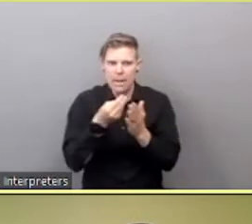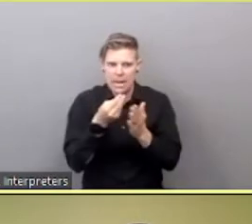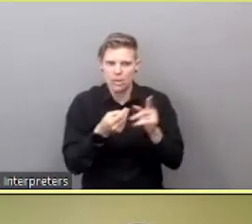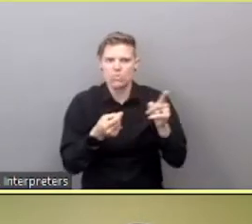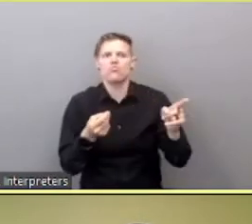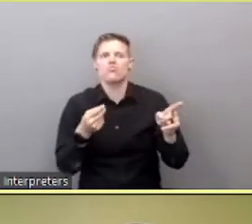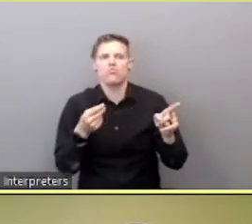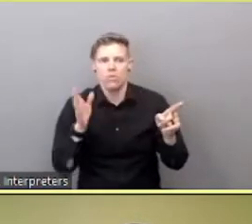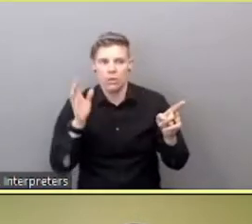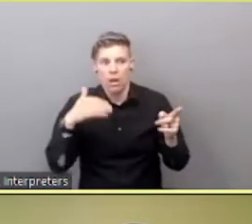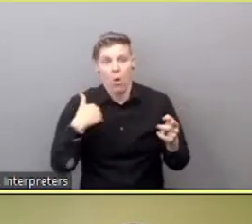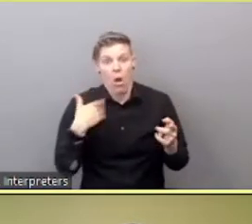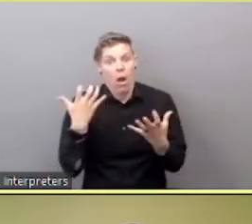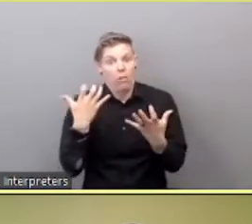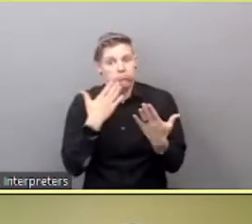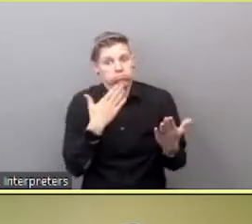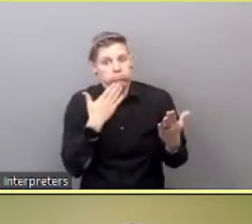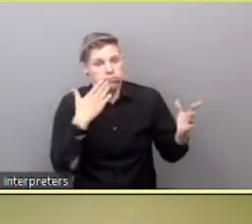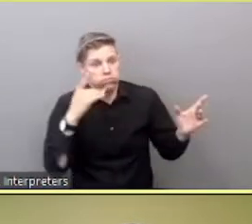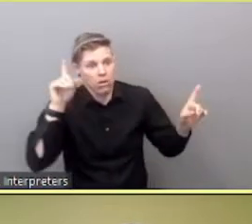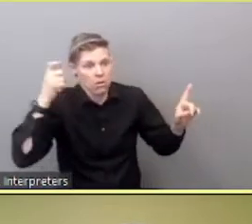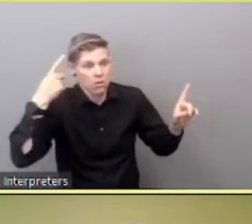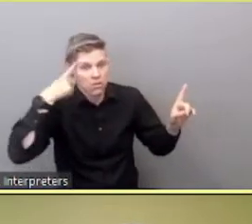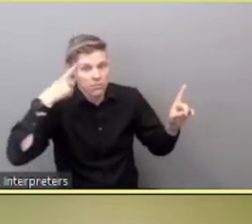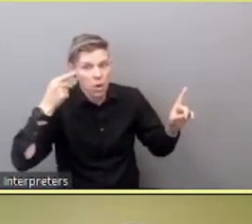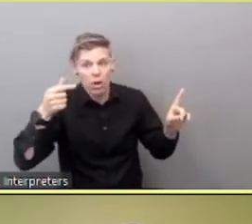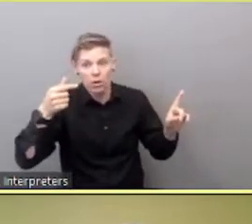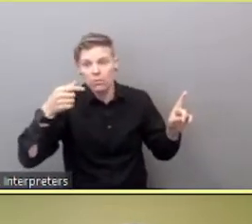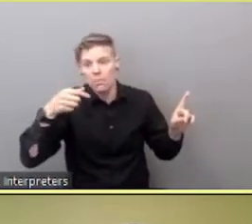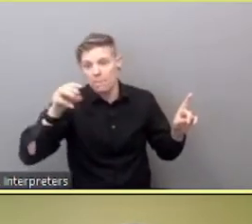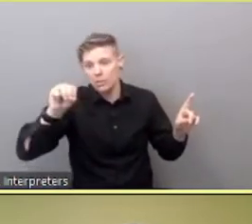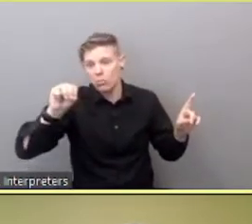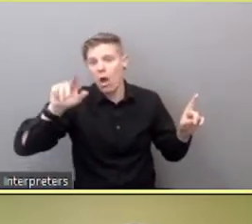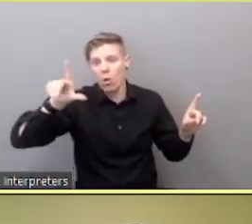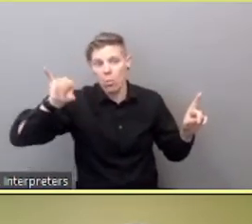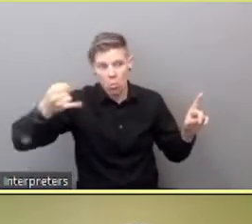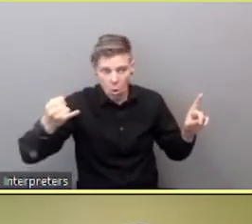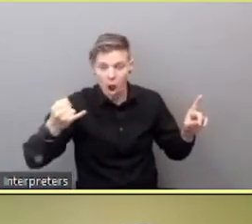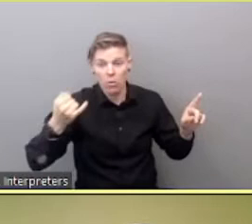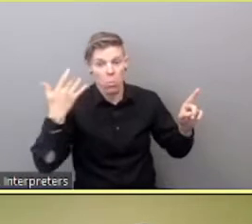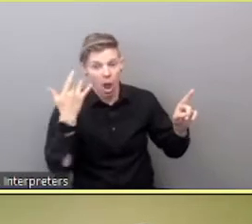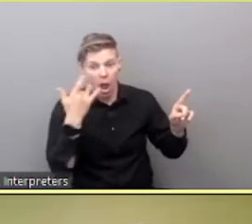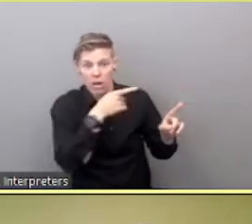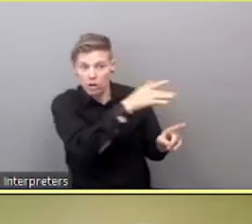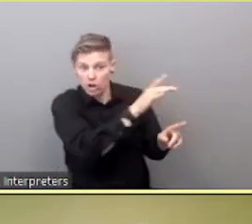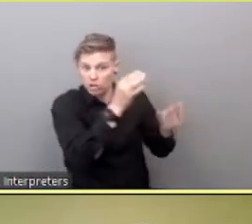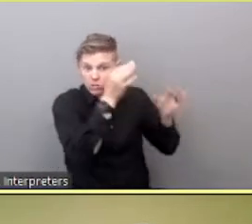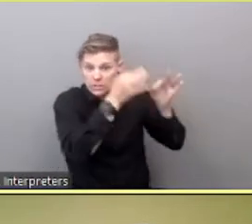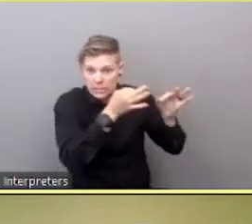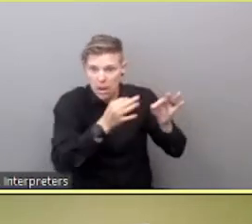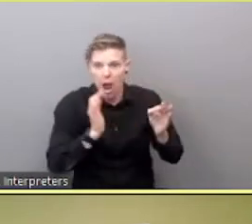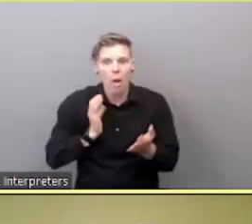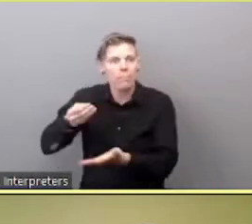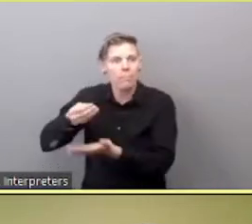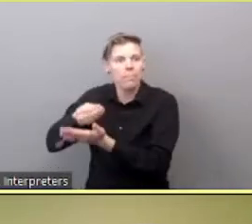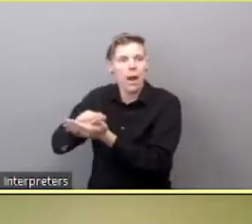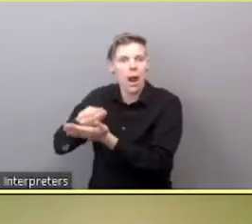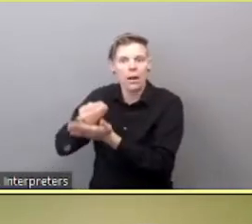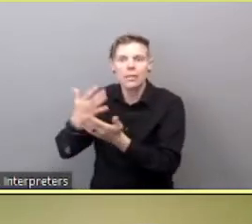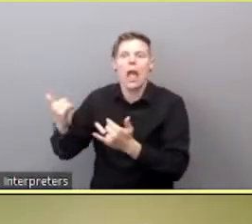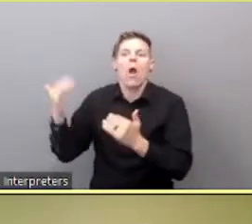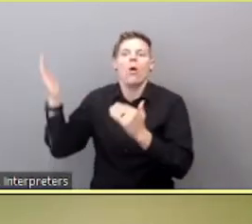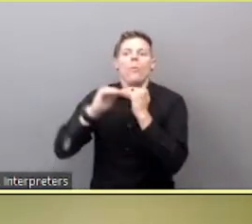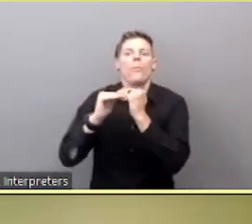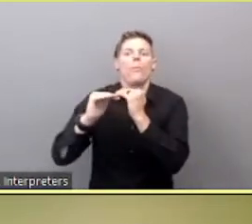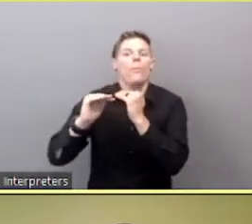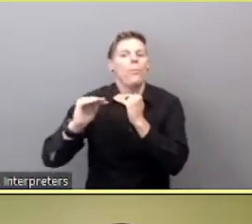Governor Lujan Grisham, the trust fund was restored to pre-pandemic levels at the end of June 2021. And you'll see here